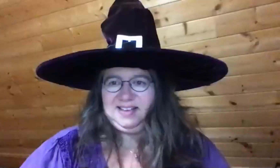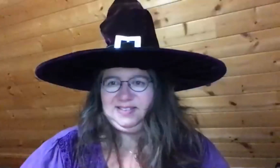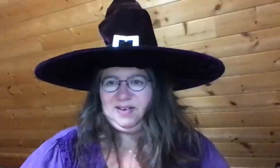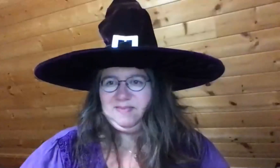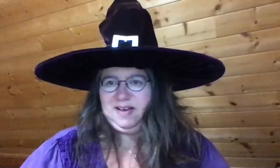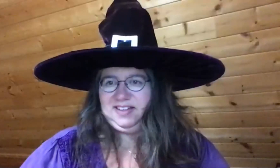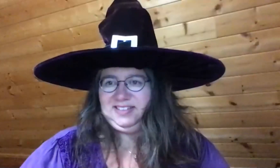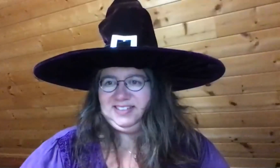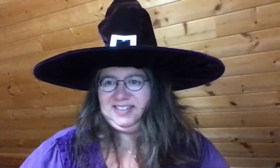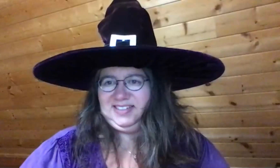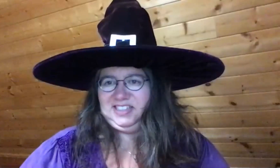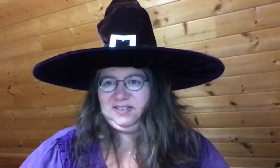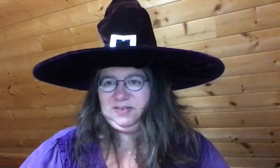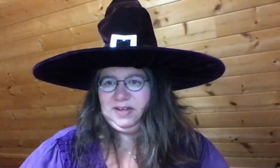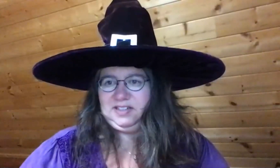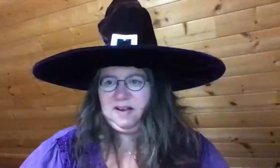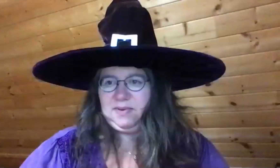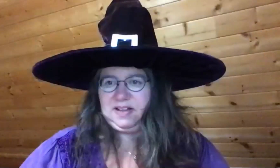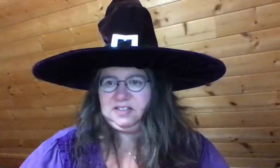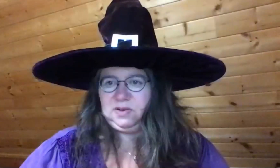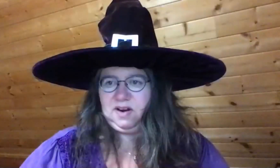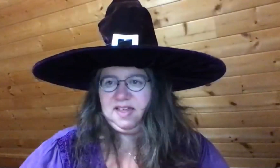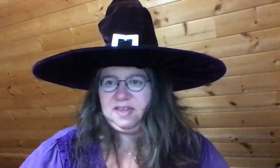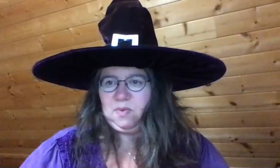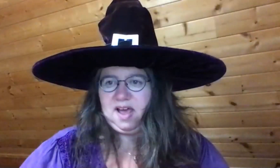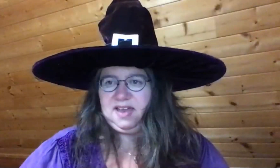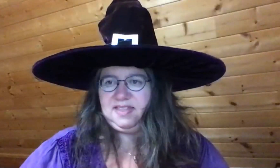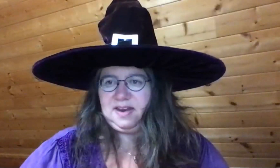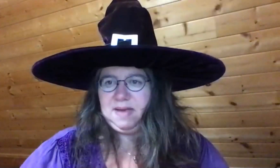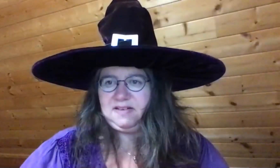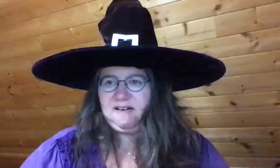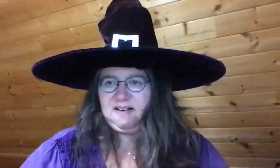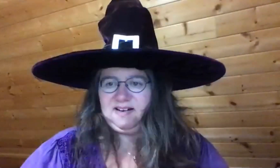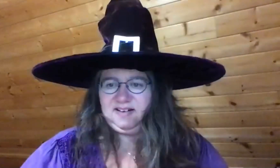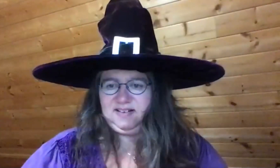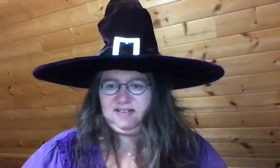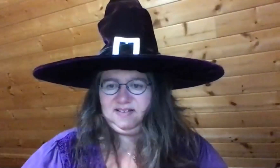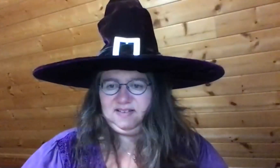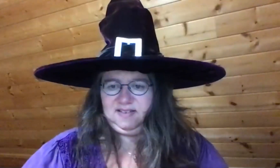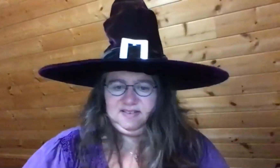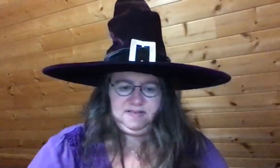Great, thank you so much, Shift Witch. All right, we've got Satora, and then Wyatt, and then Amanda R.